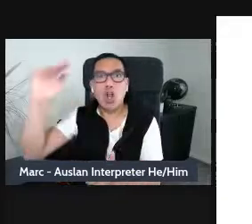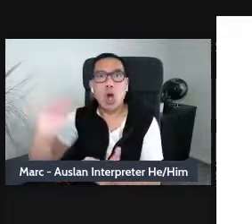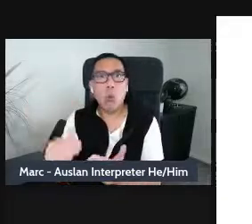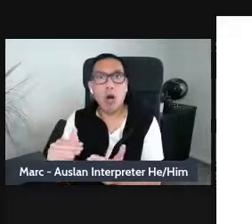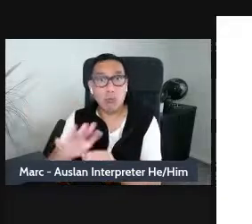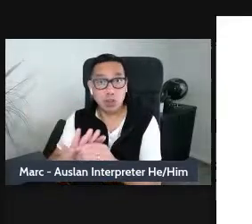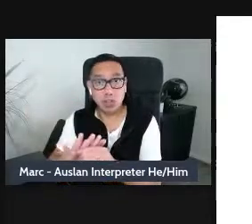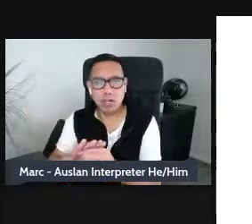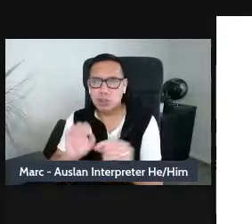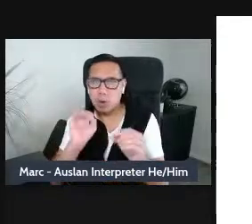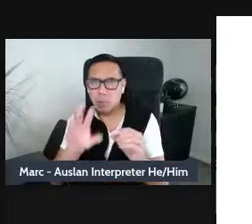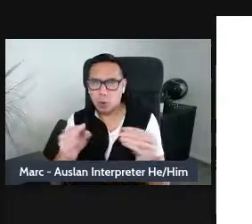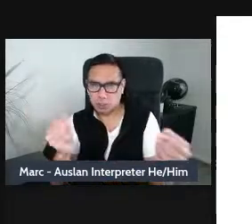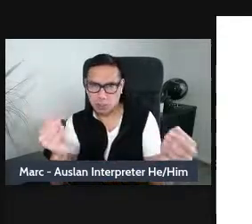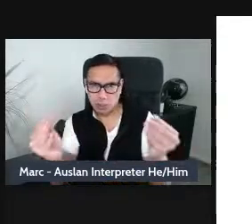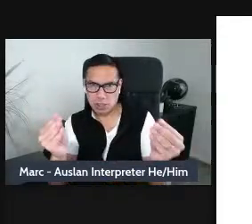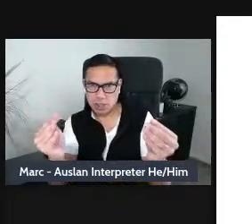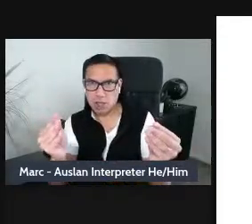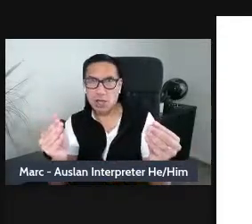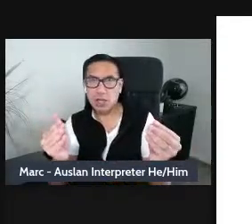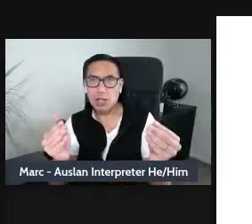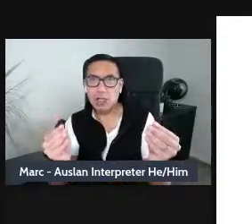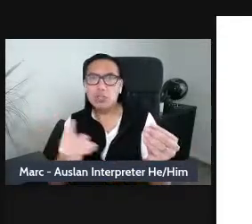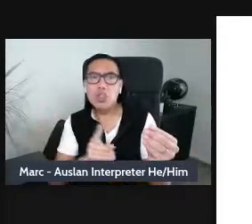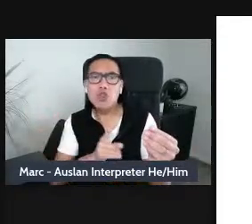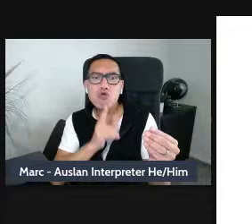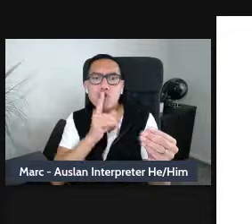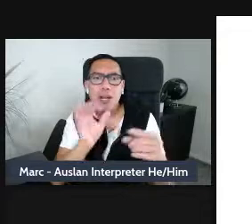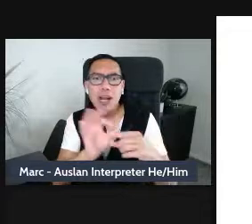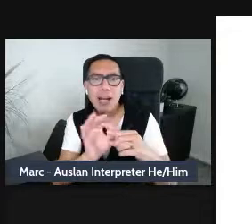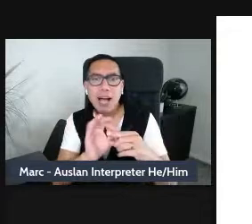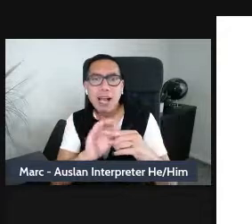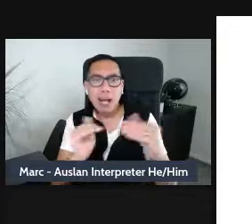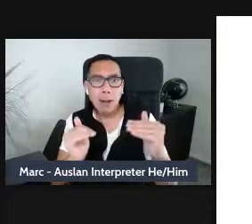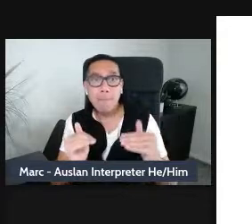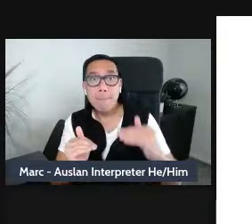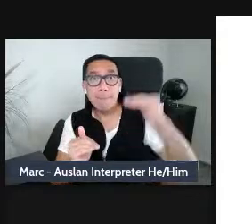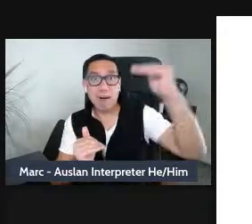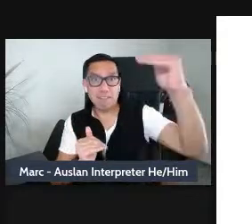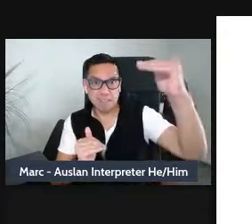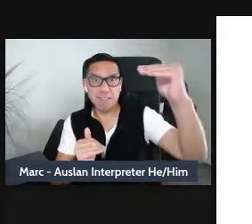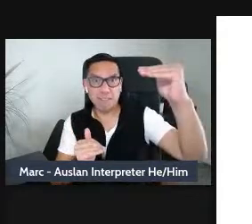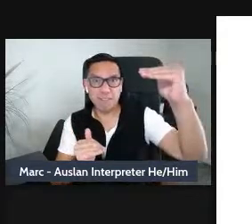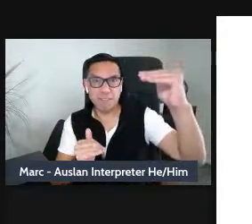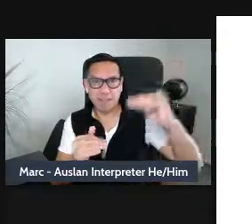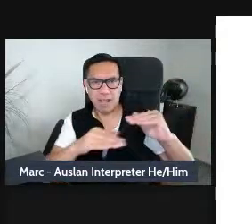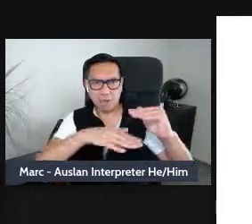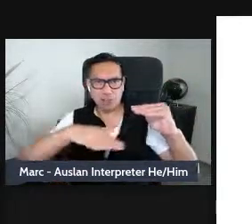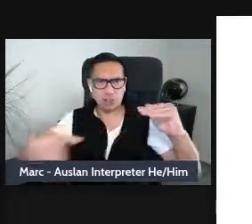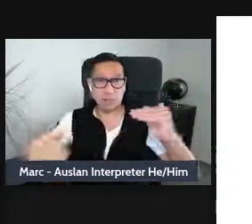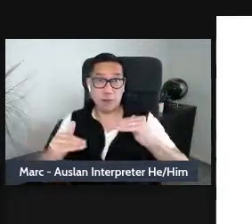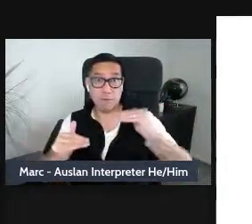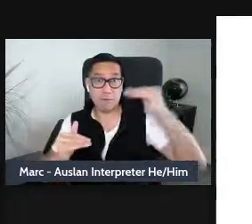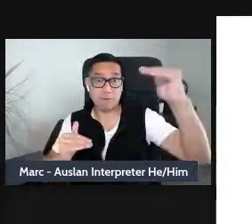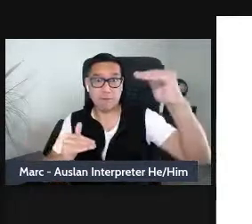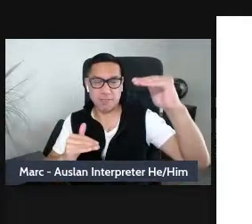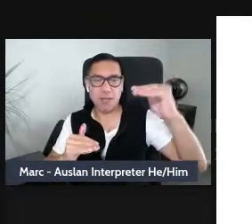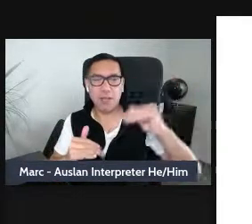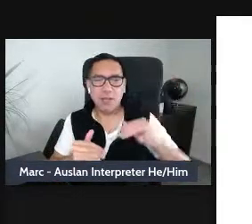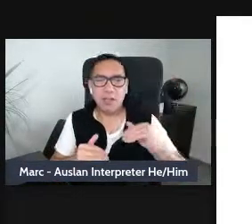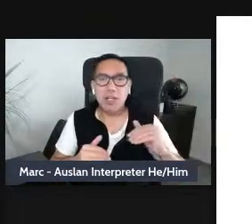so those that are highlighted in red had above average pressures. Next, Jill, sorry. And I tried